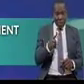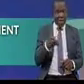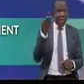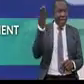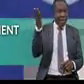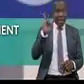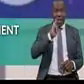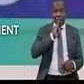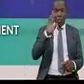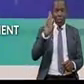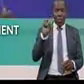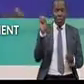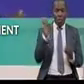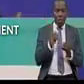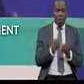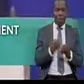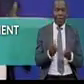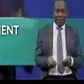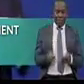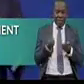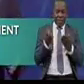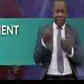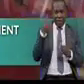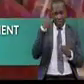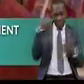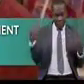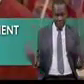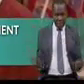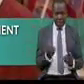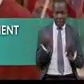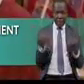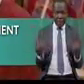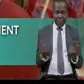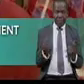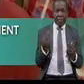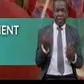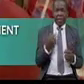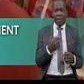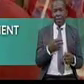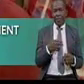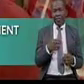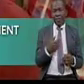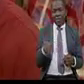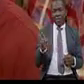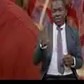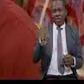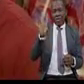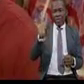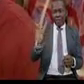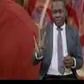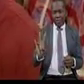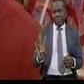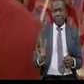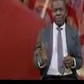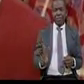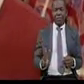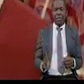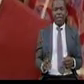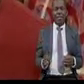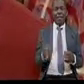sacrifice for sins. Look at the next verse there, 27. But a certain